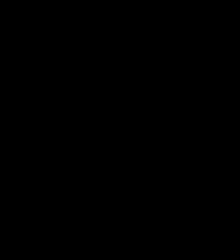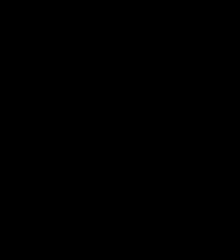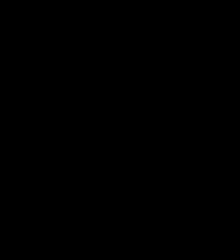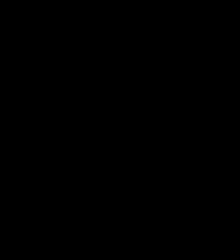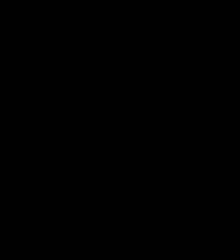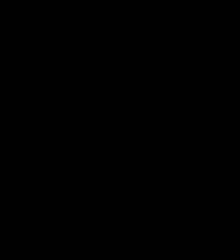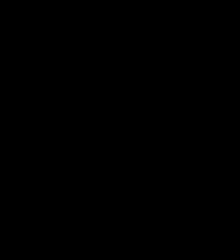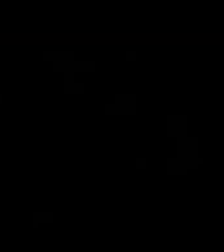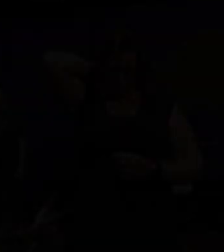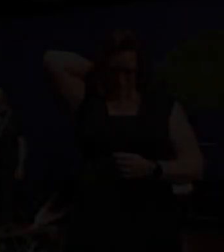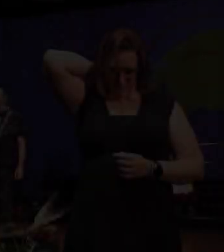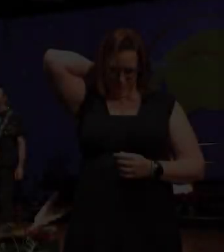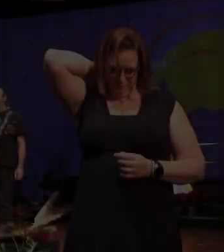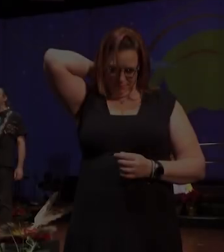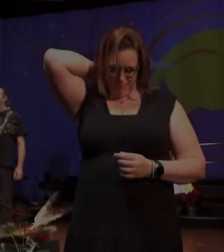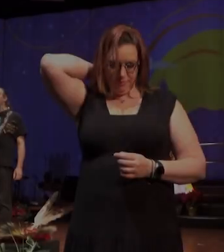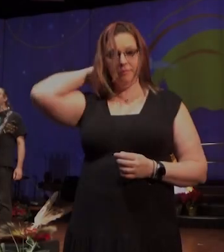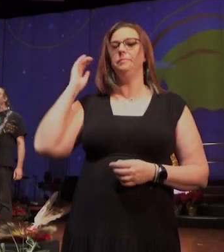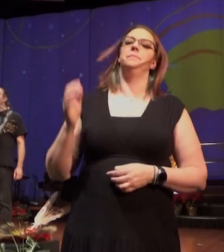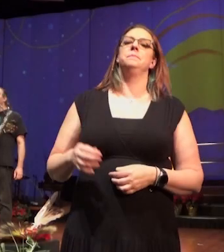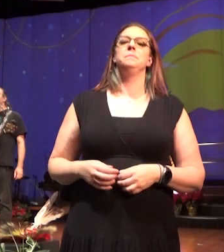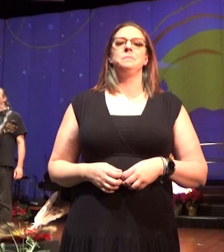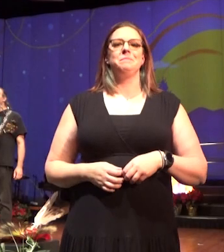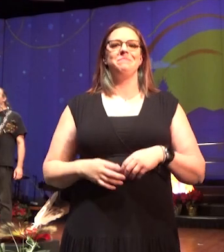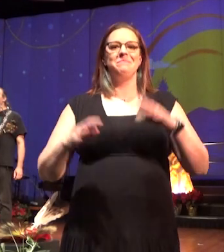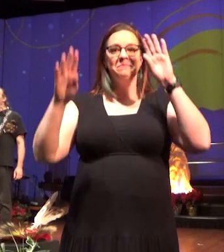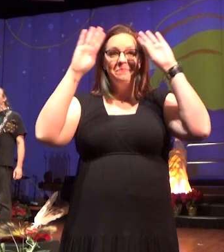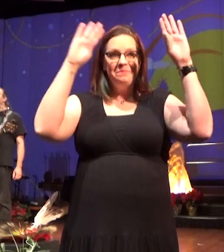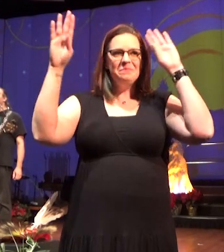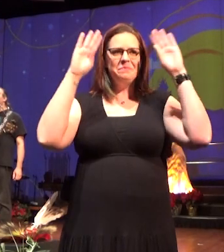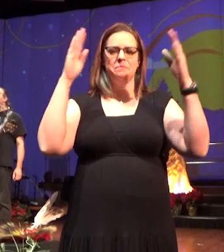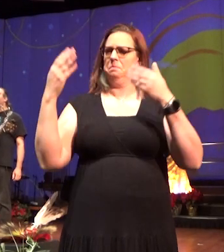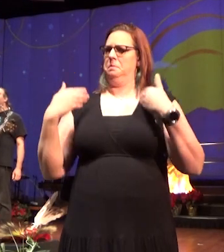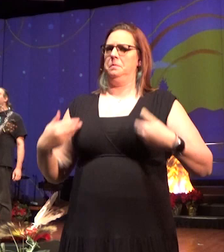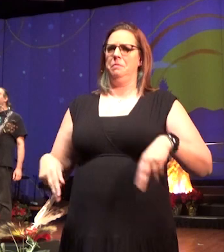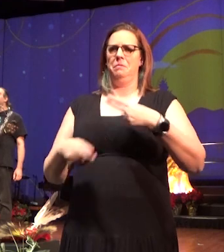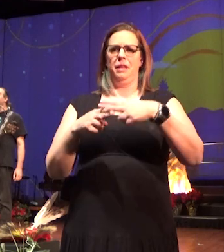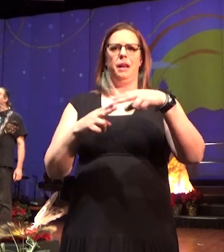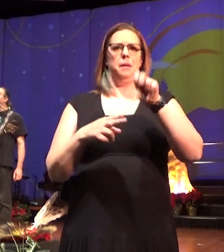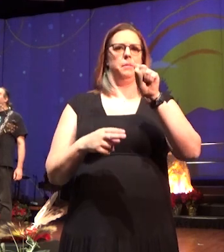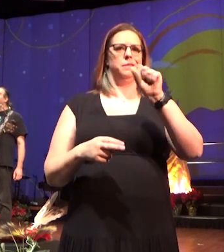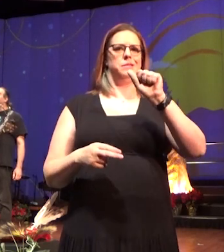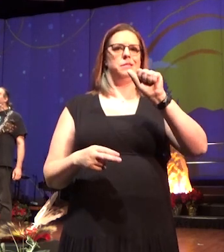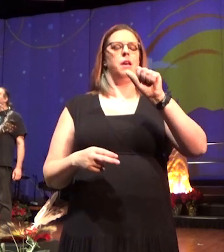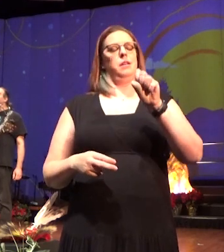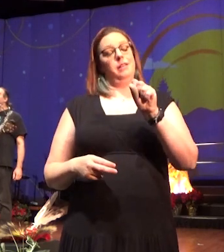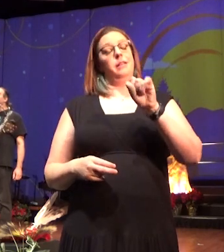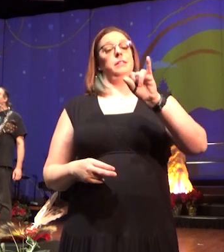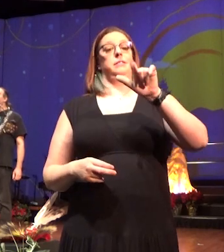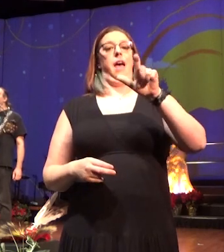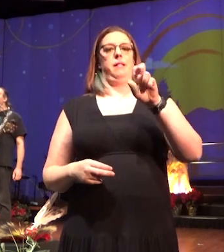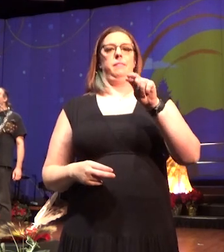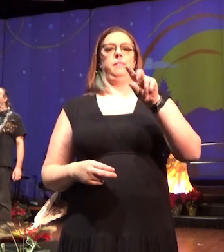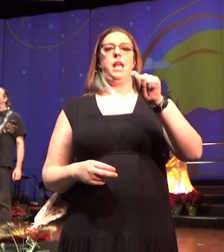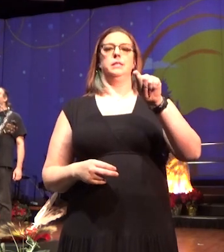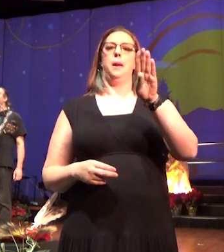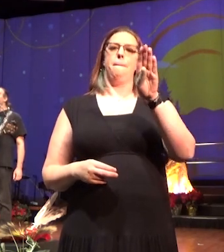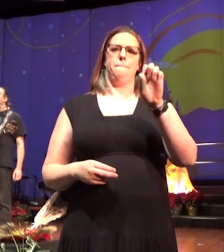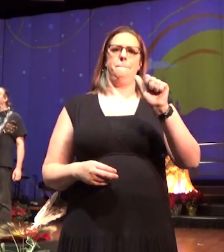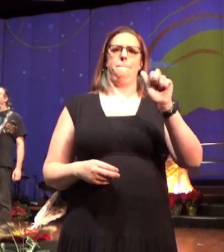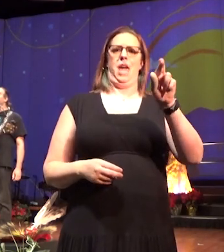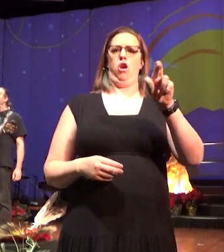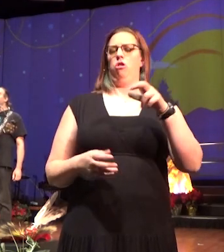Good evening, everyone. My name is Silent Bear. I'm going to start off with a song here. This is a song written